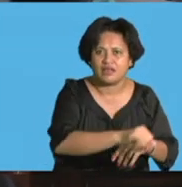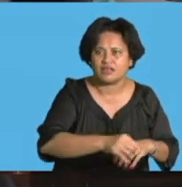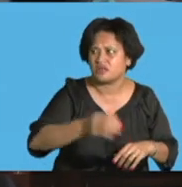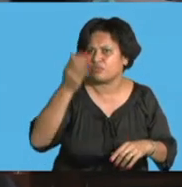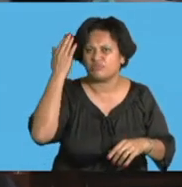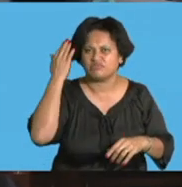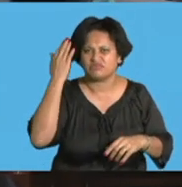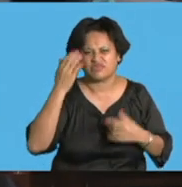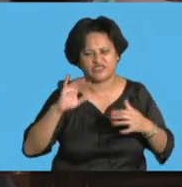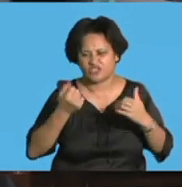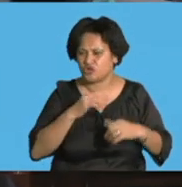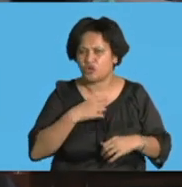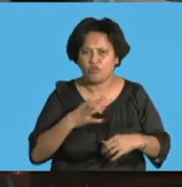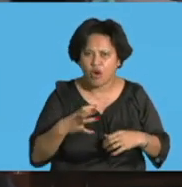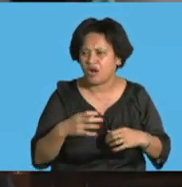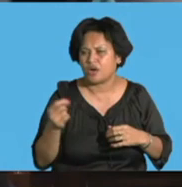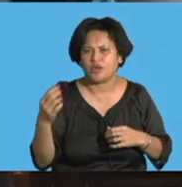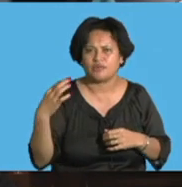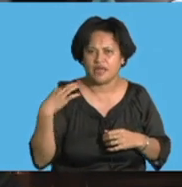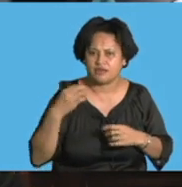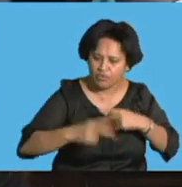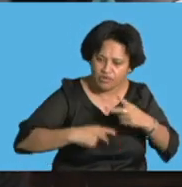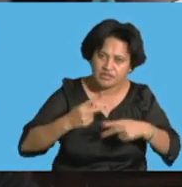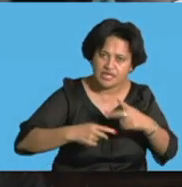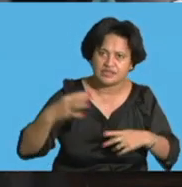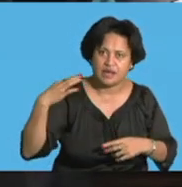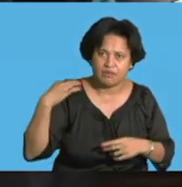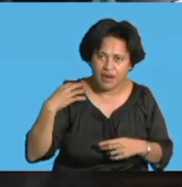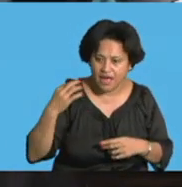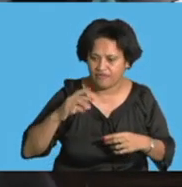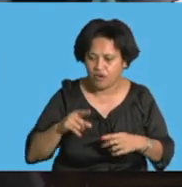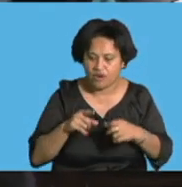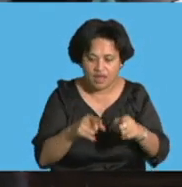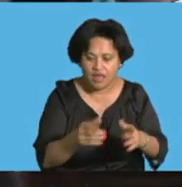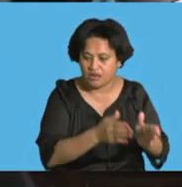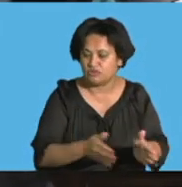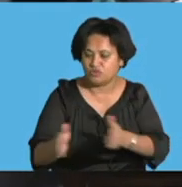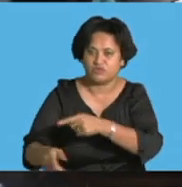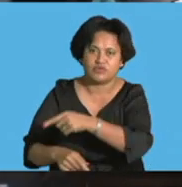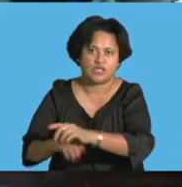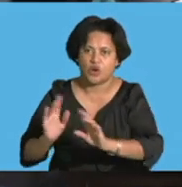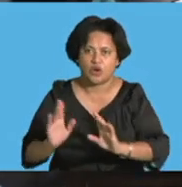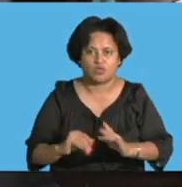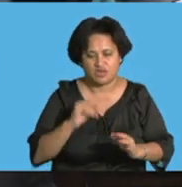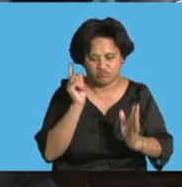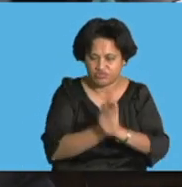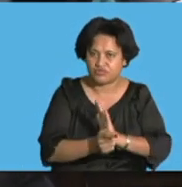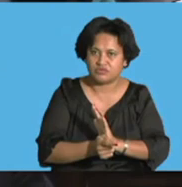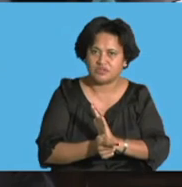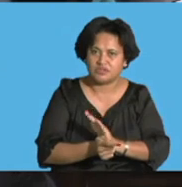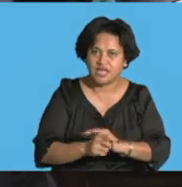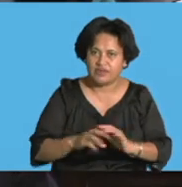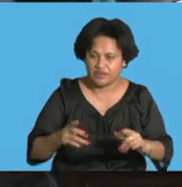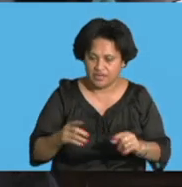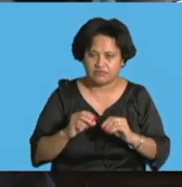rezoning. Assist investors in understanding land use plan for the respective urban centers and upgrade